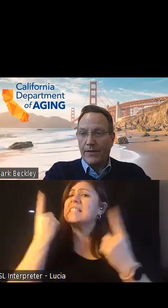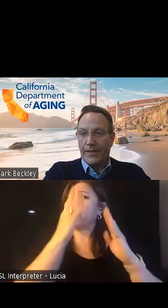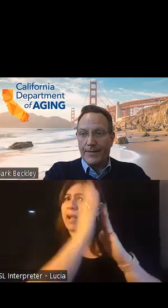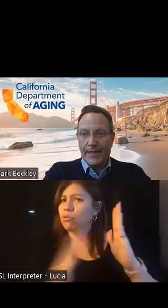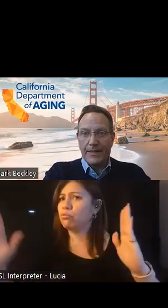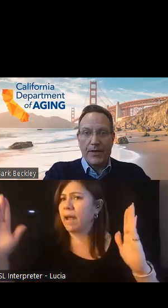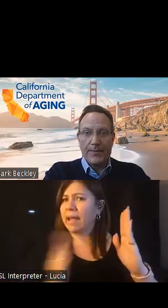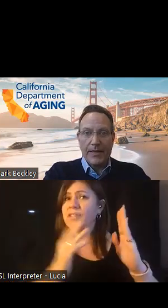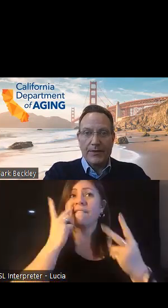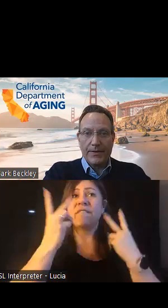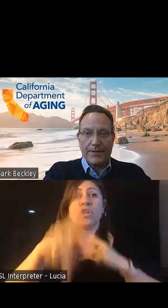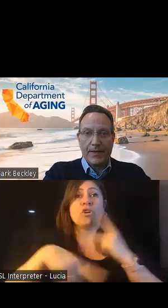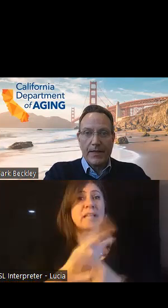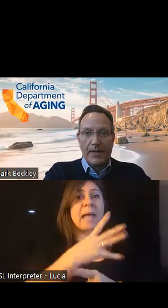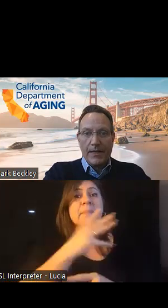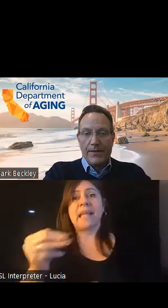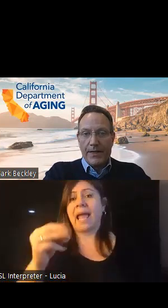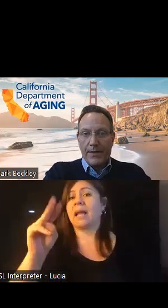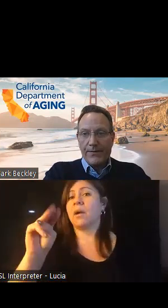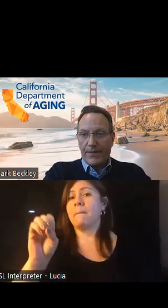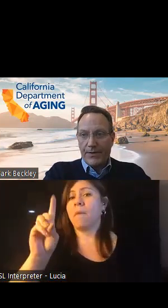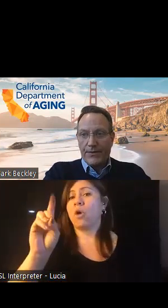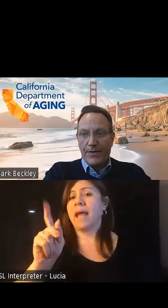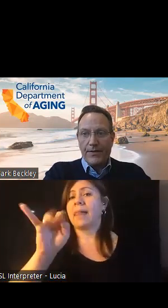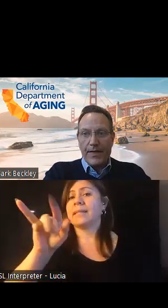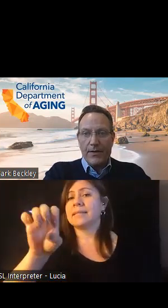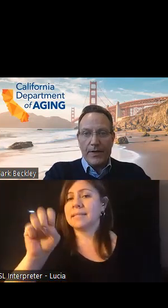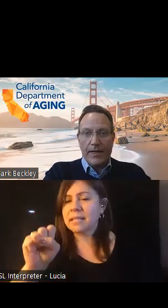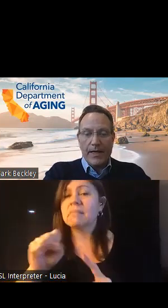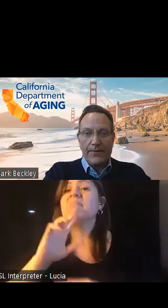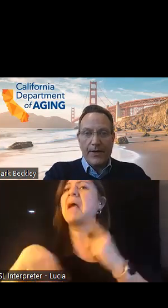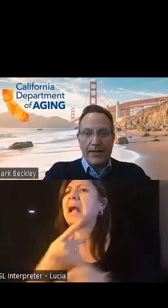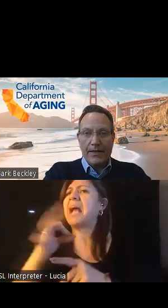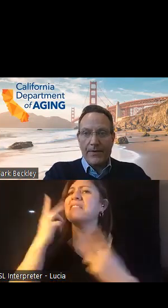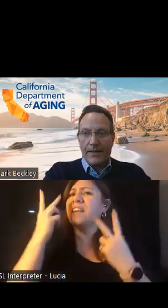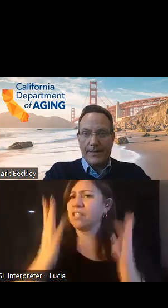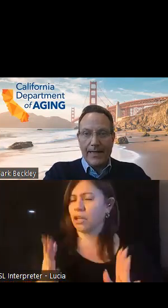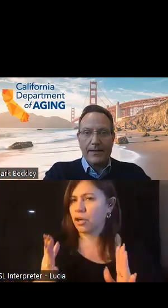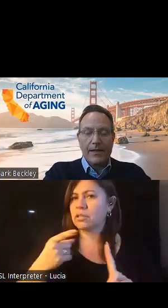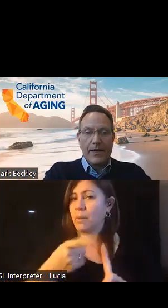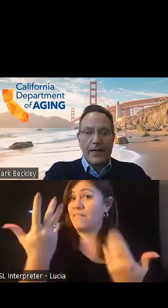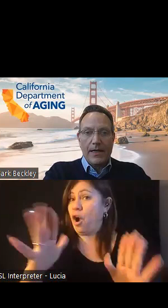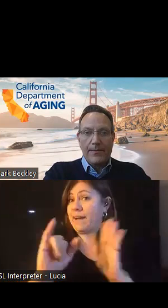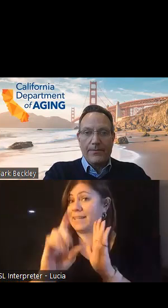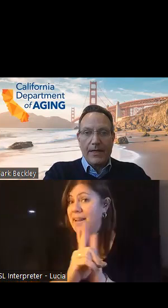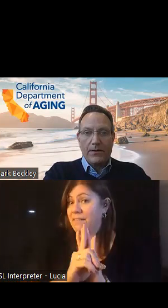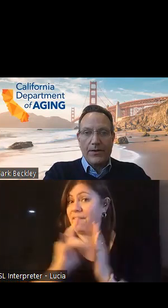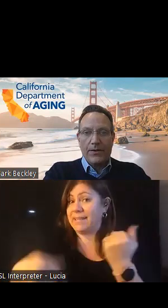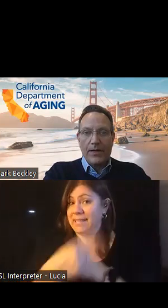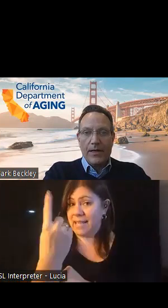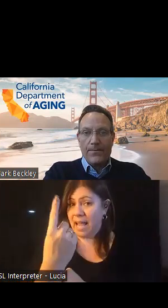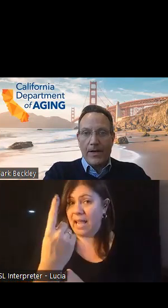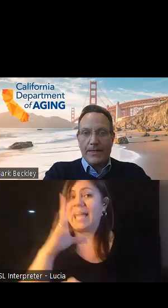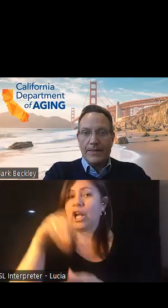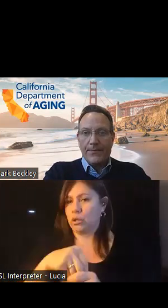visitation modalities in its recommendations. The types of visitors that we have identified to date